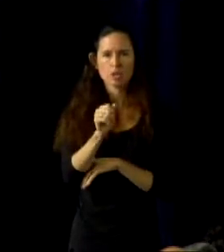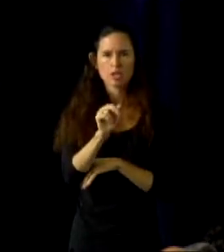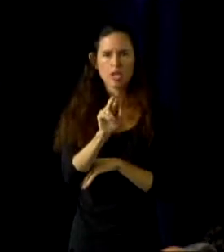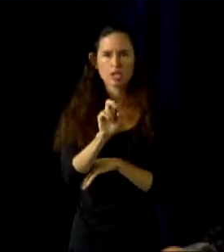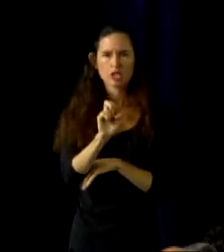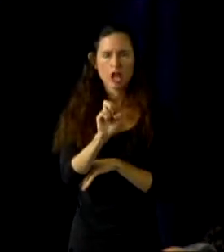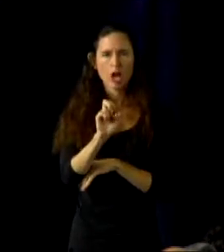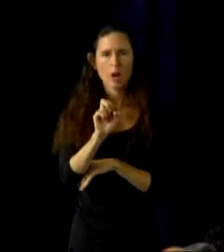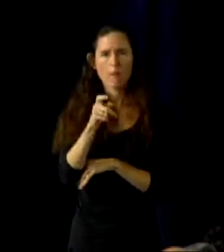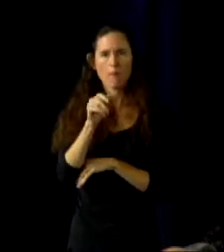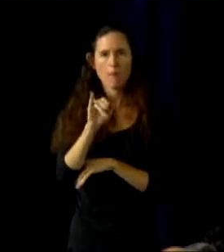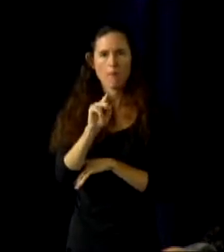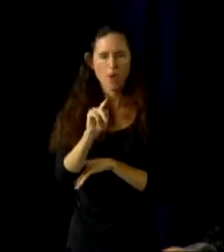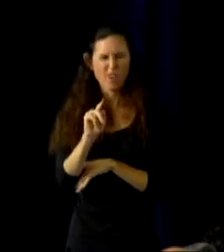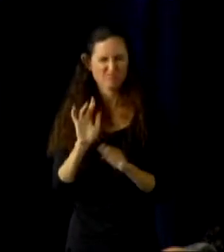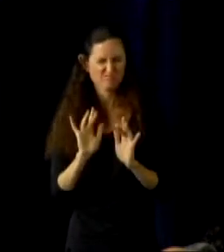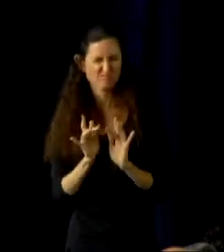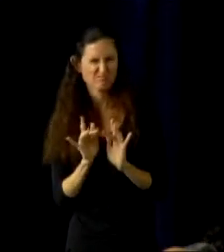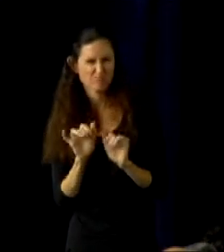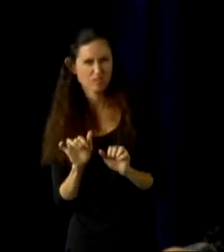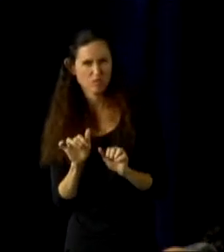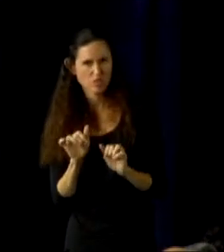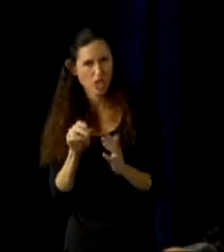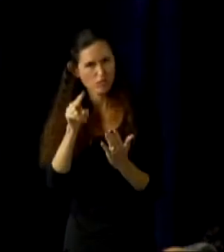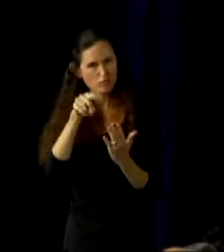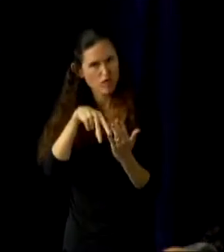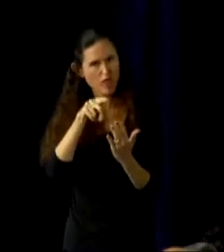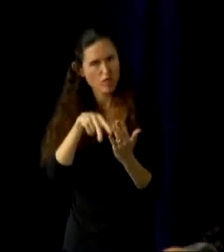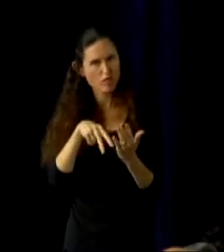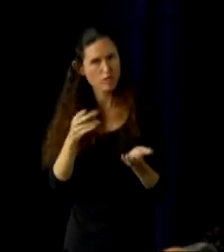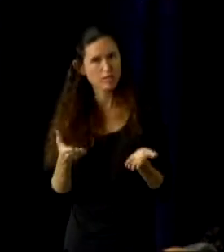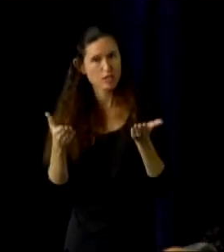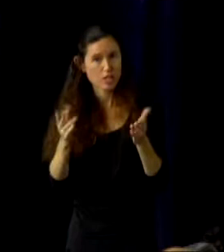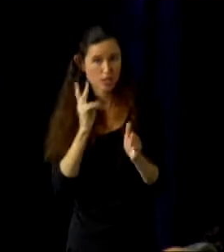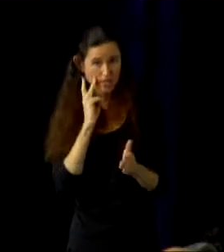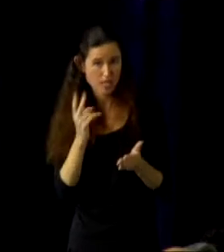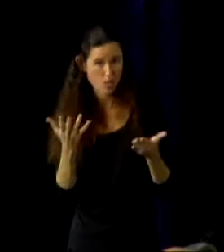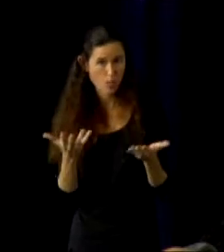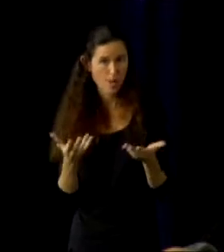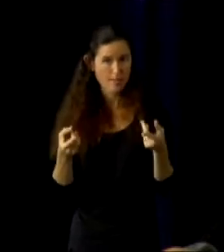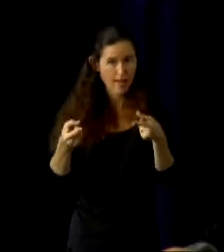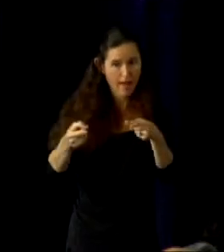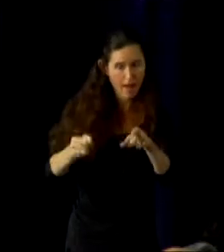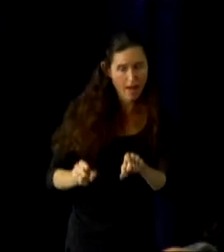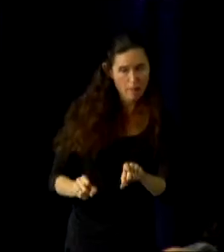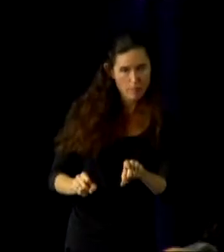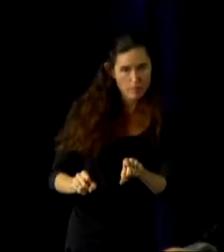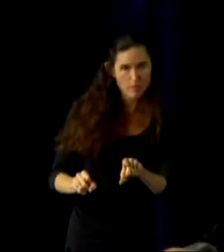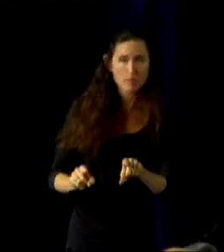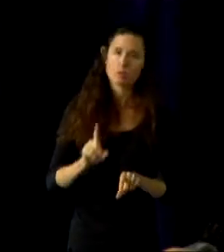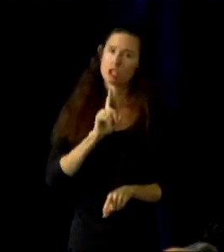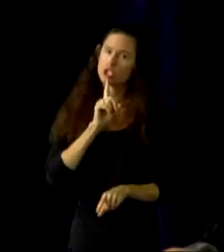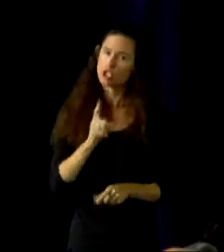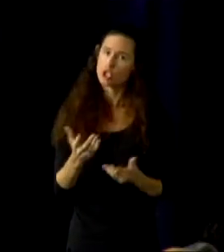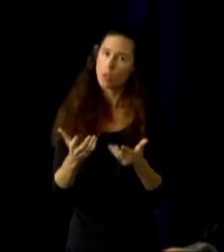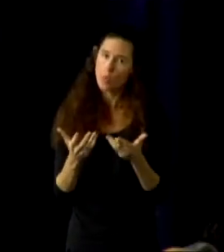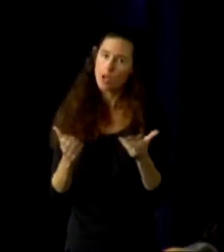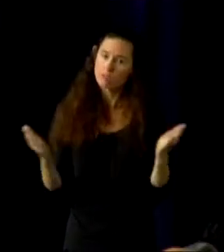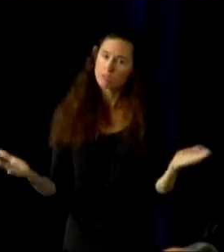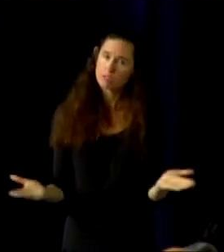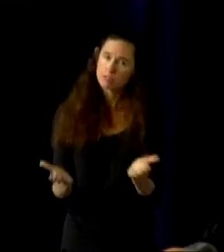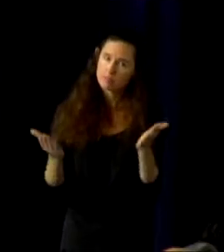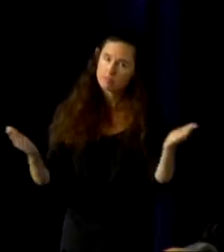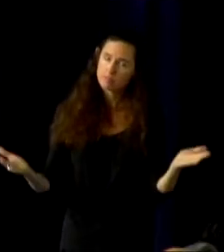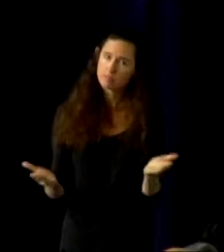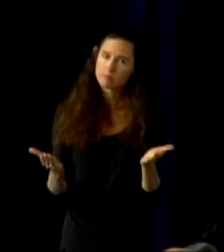of the suggestions that you and your colleagues have made, and you can see what's being done in response to some of those. And we certainly want you to continue to give us